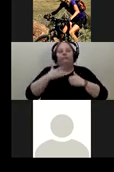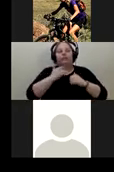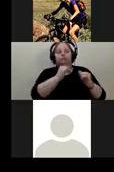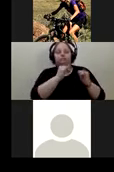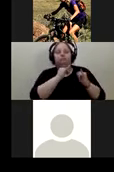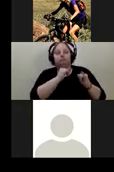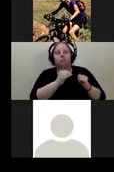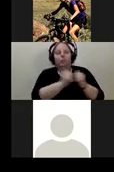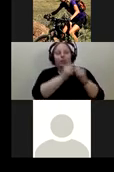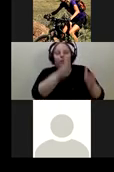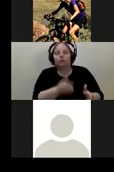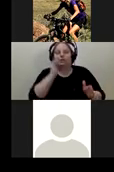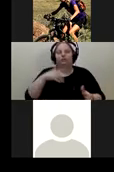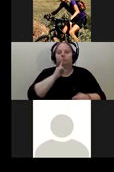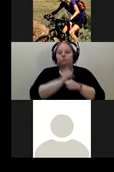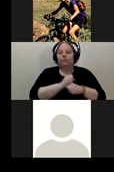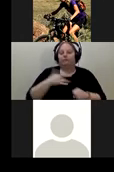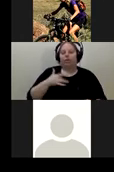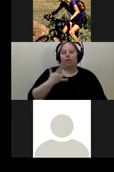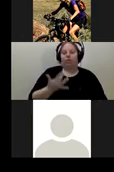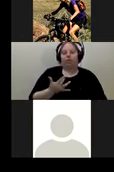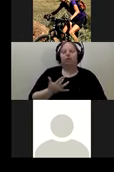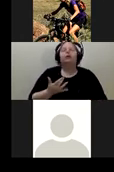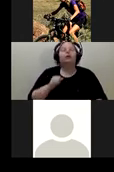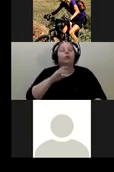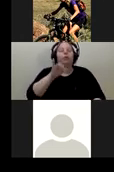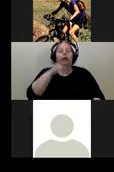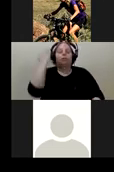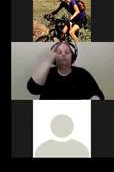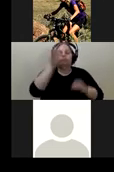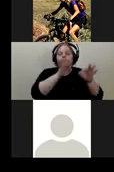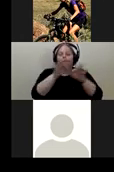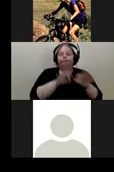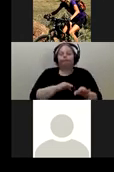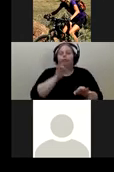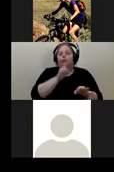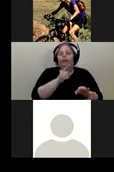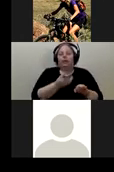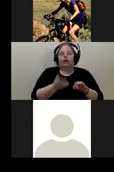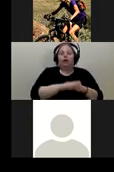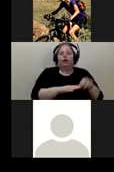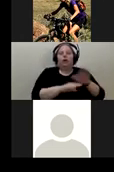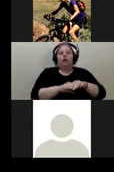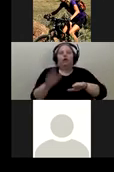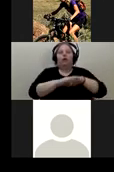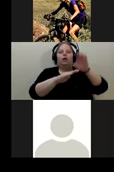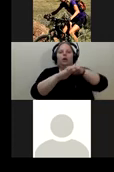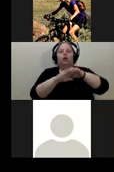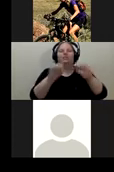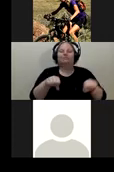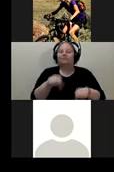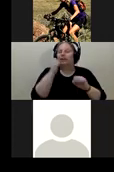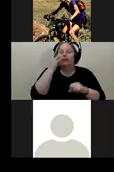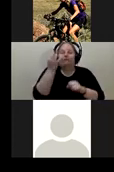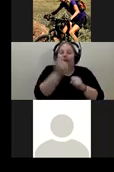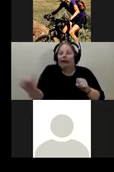person if this is how I feel, right? So the rationalizations are built upon each other. And any one of them, if you were